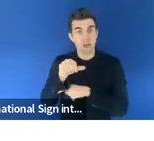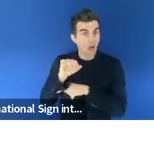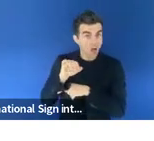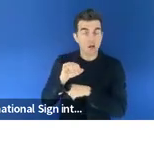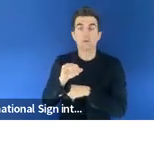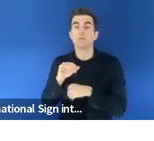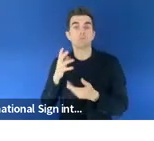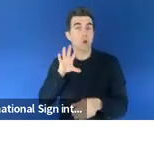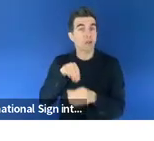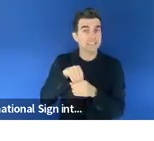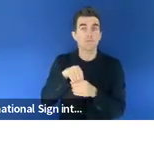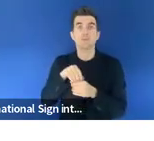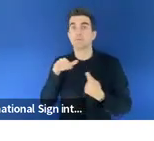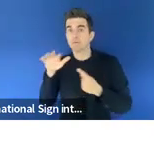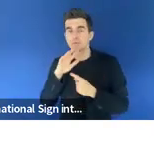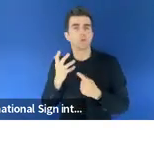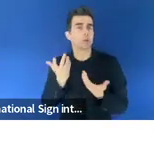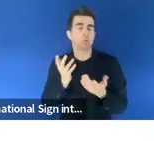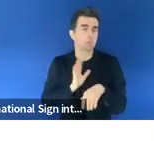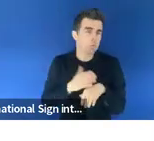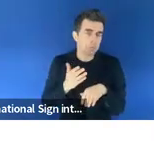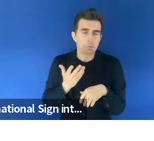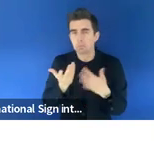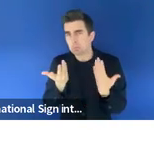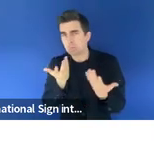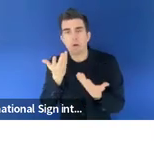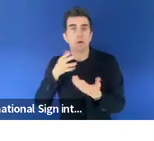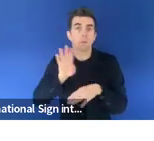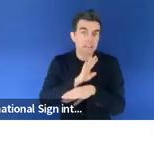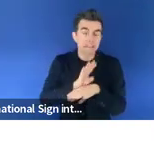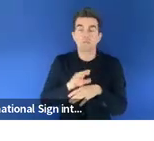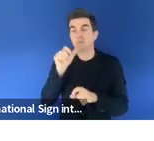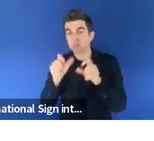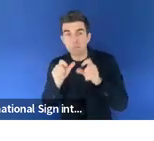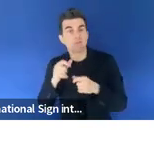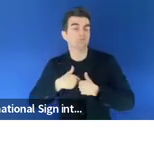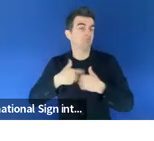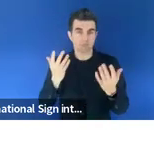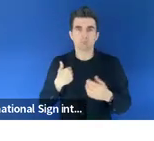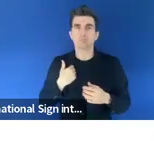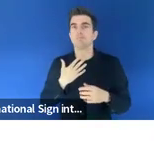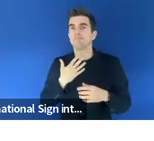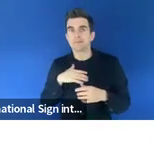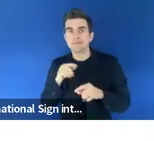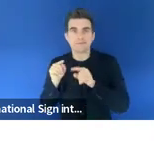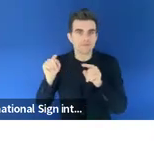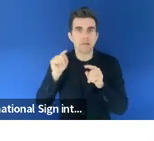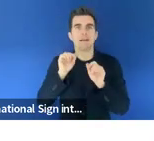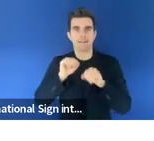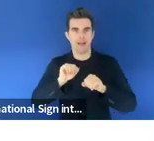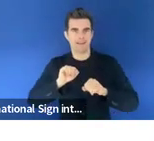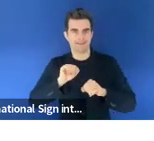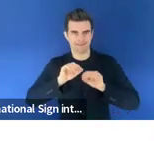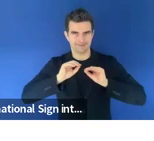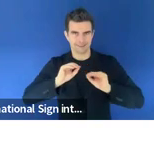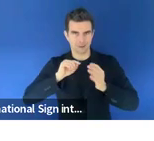and more information about the field that you're working in. So you'll learn more and you'll be able to build more relationships.